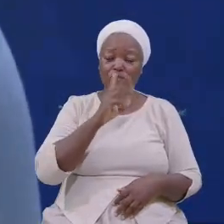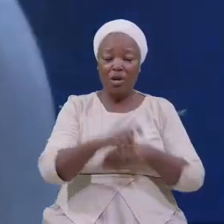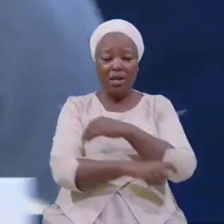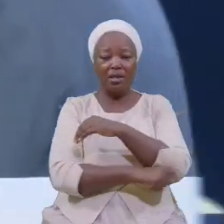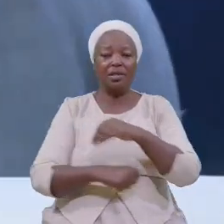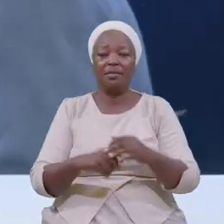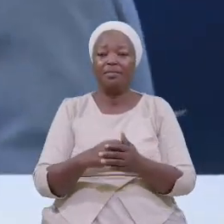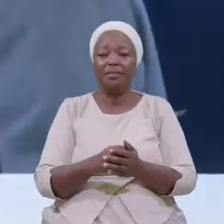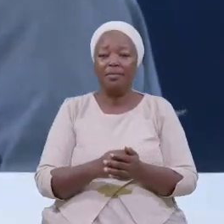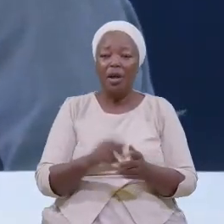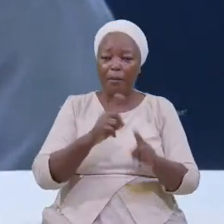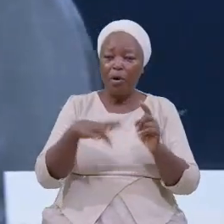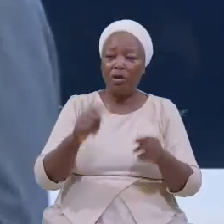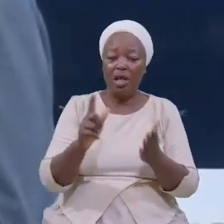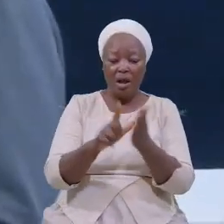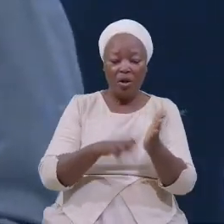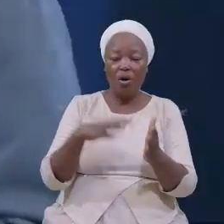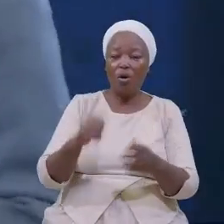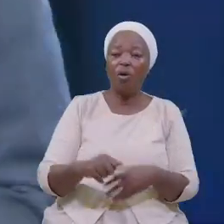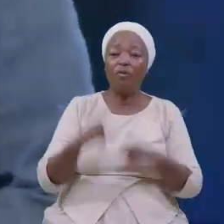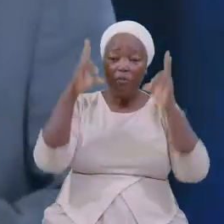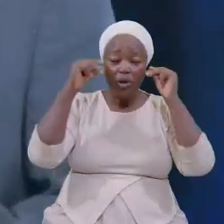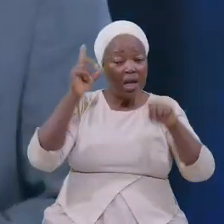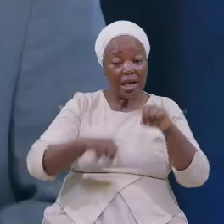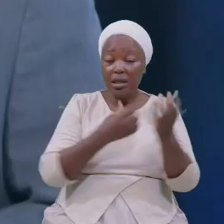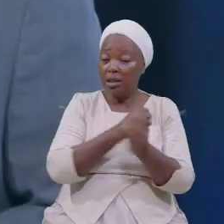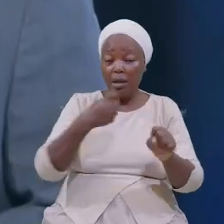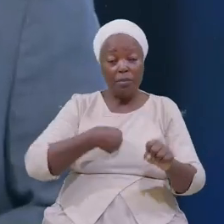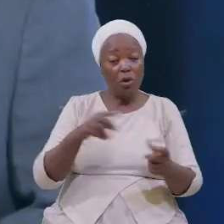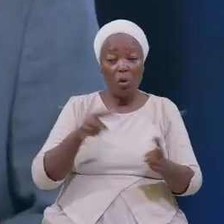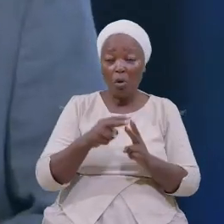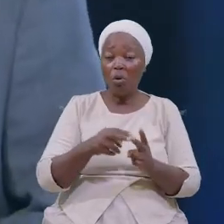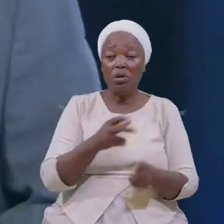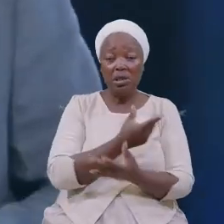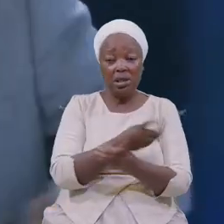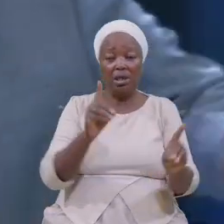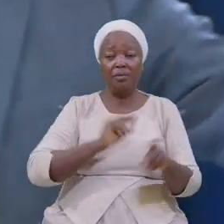but the law of Moses could not save me or justify me.